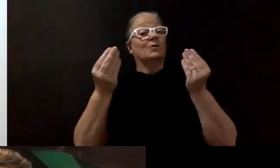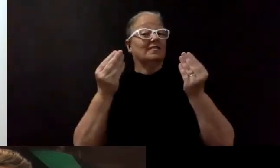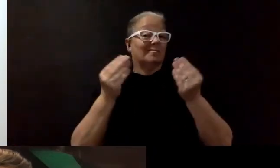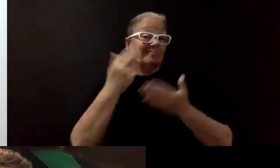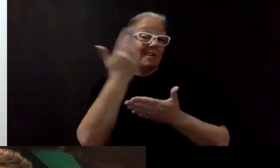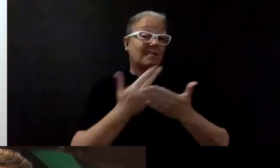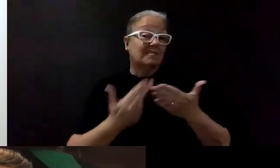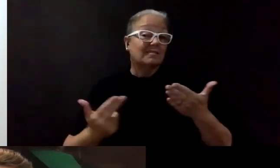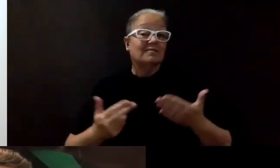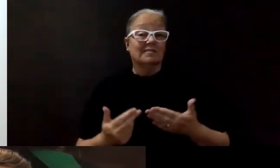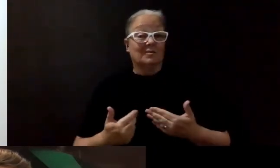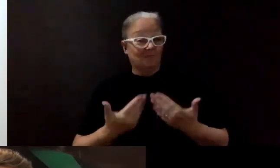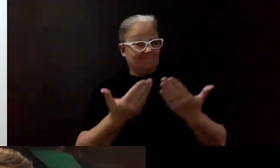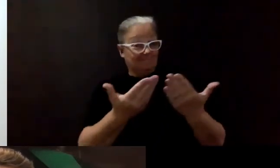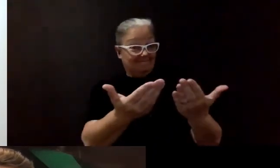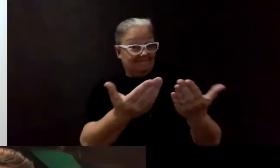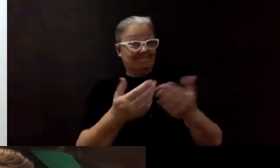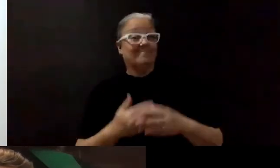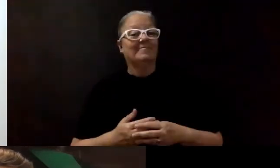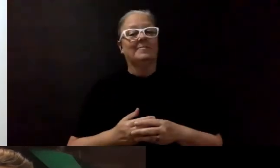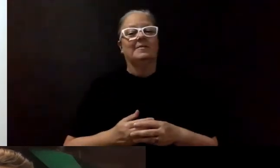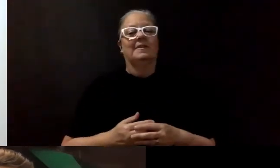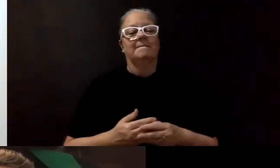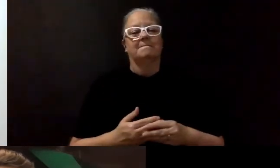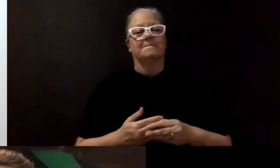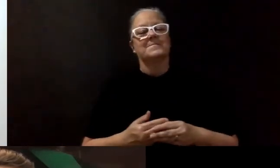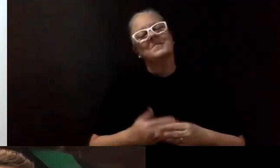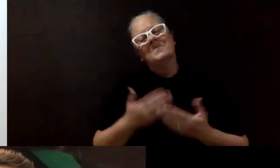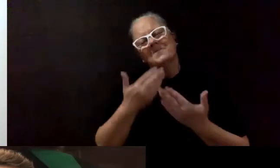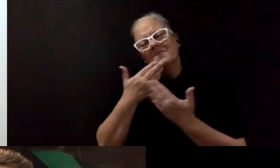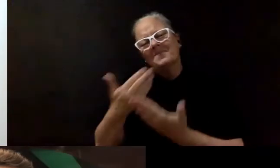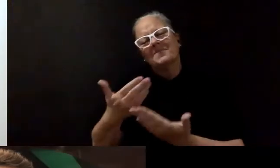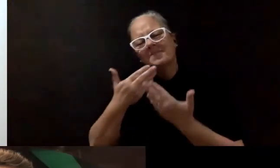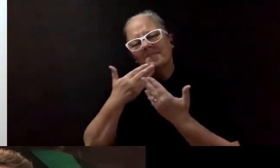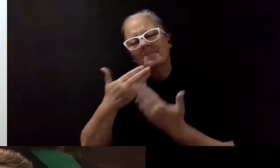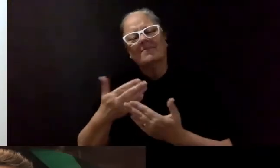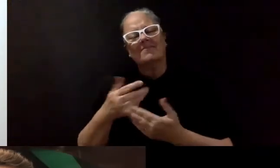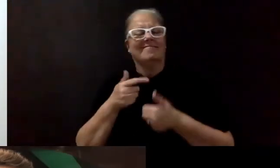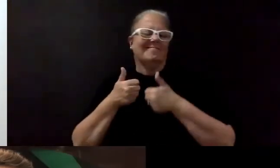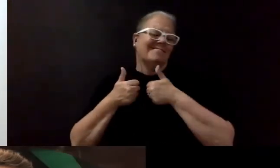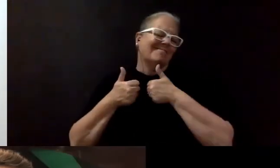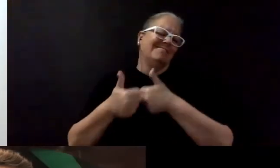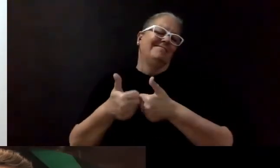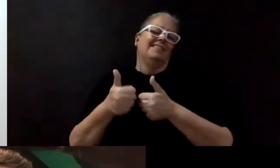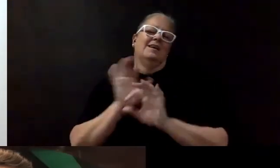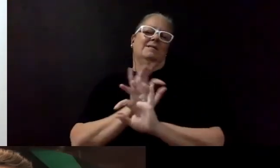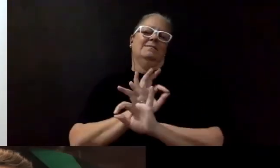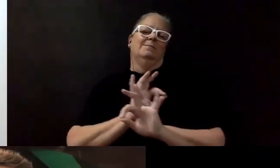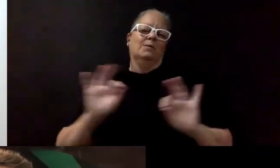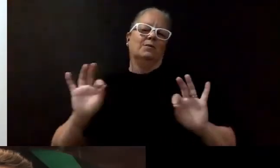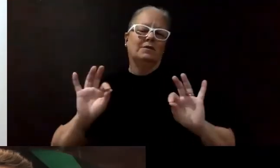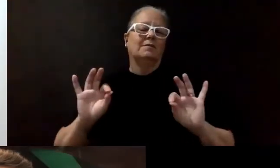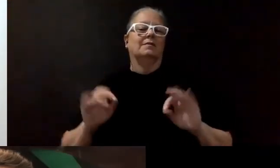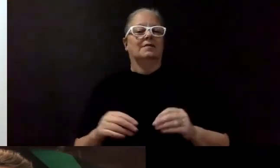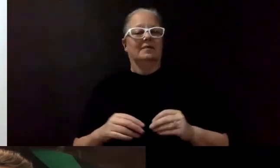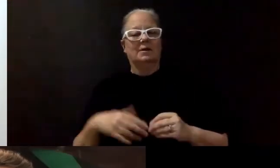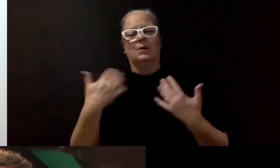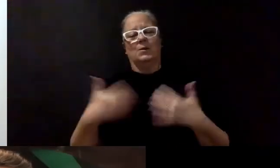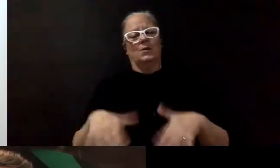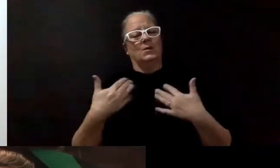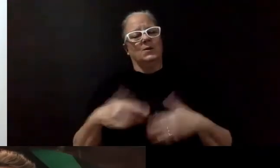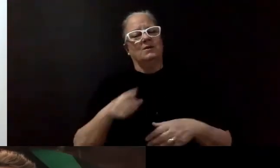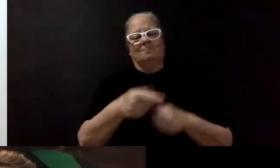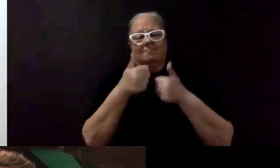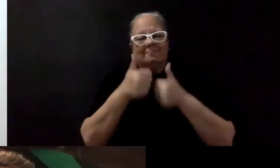I'll pass over to you, Jaume. Thank you so much for this revealing and uplifting speech. We